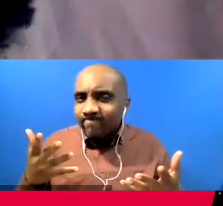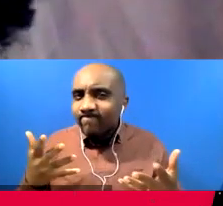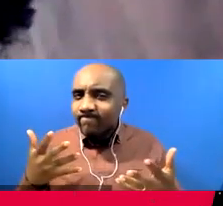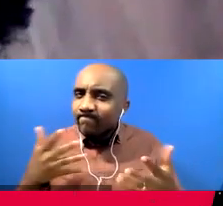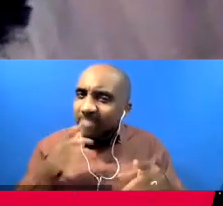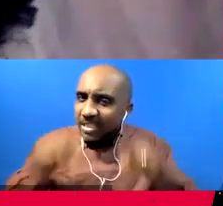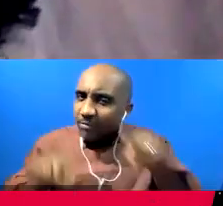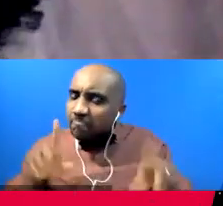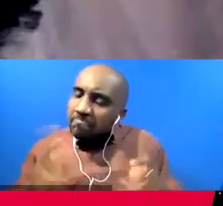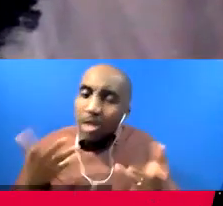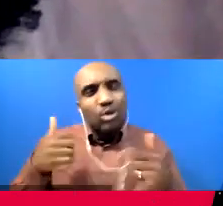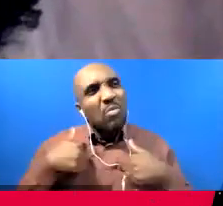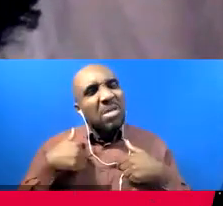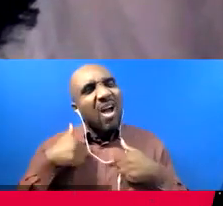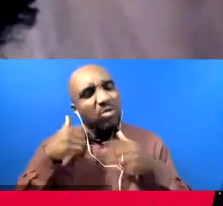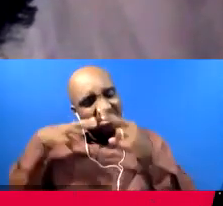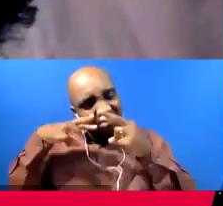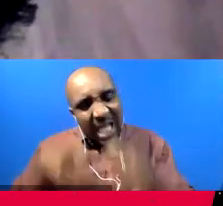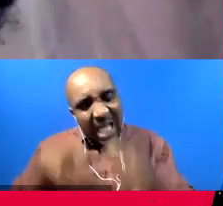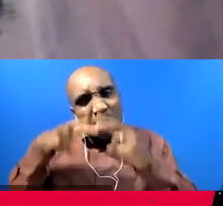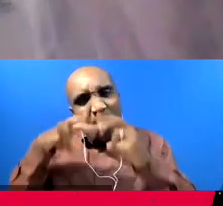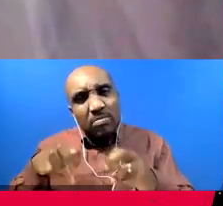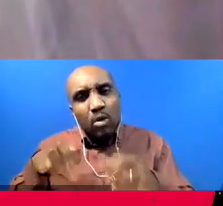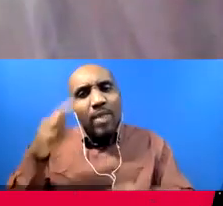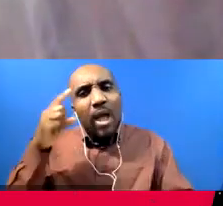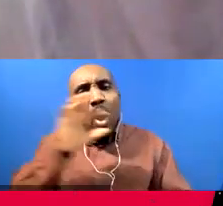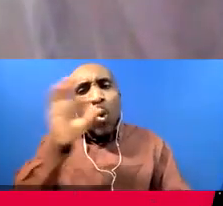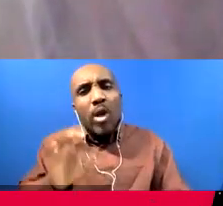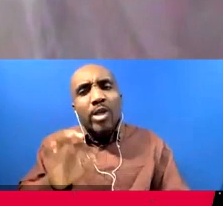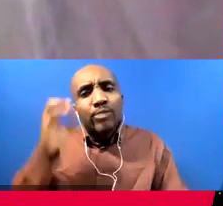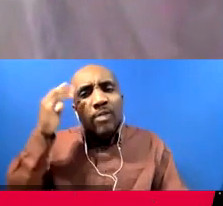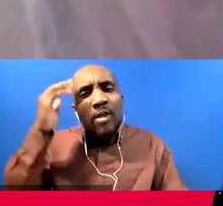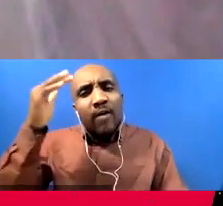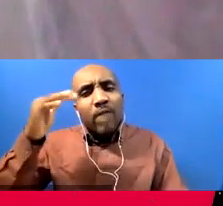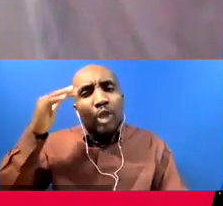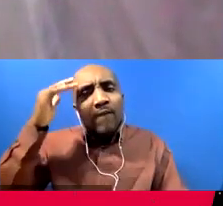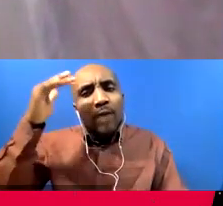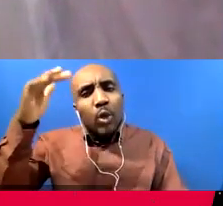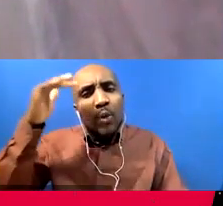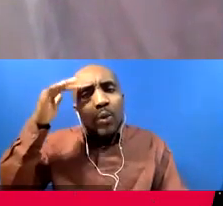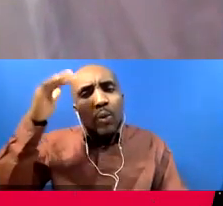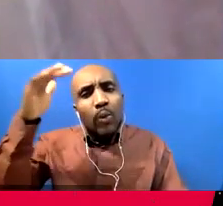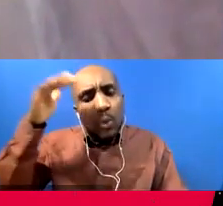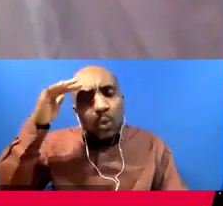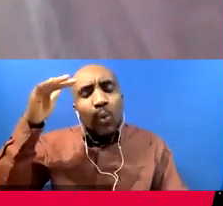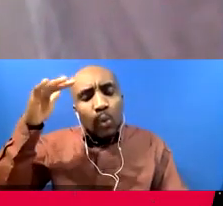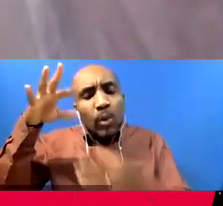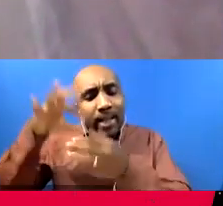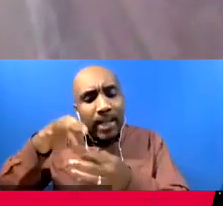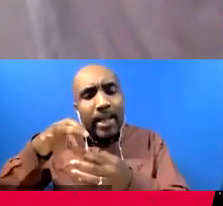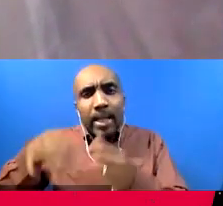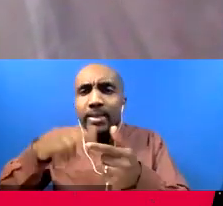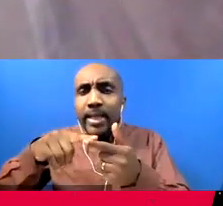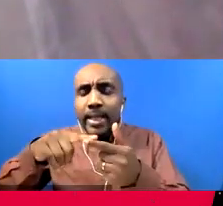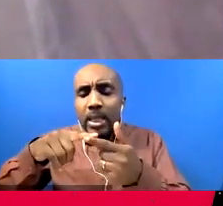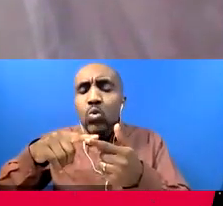So it's something that I sort of found myself exploring more, the philosophical question associated with it, but